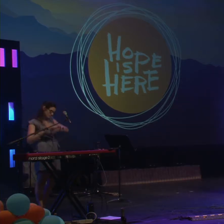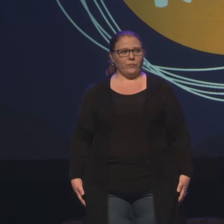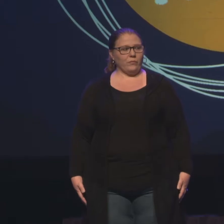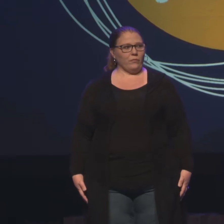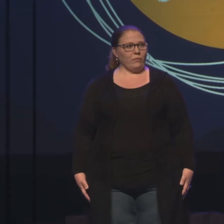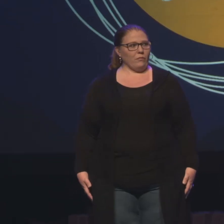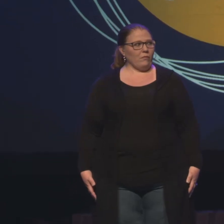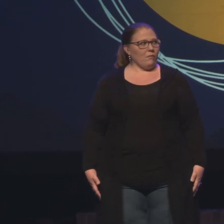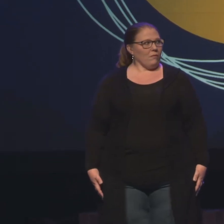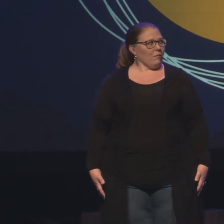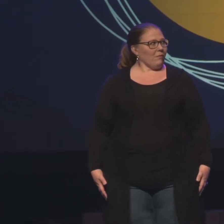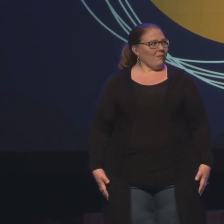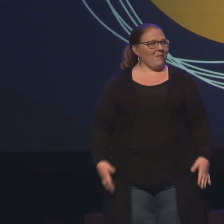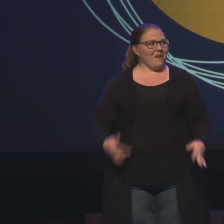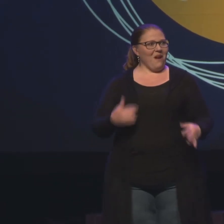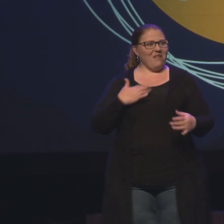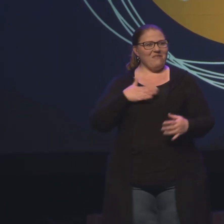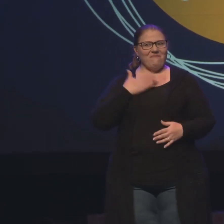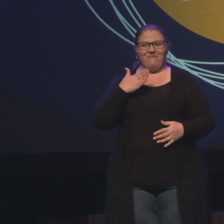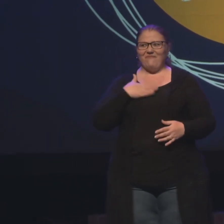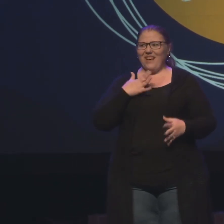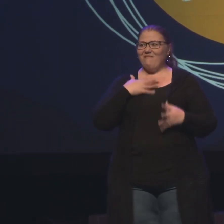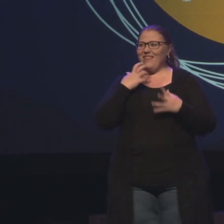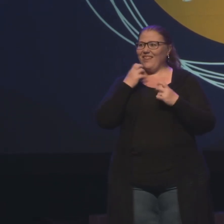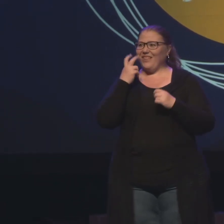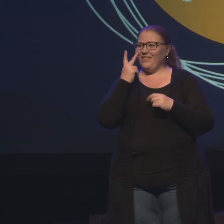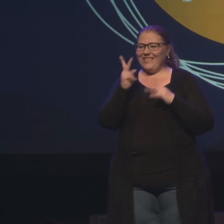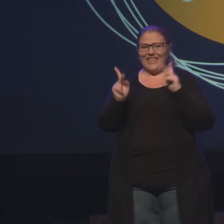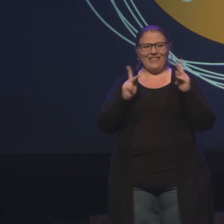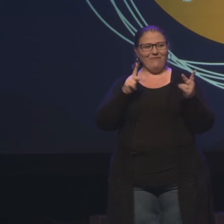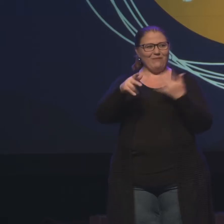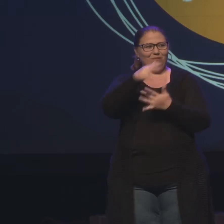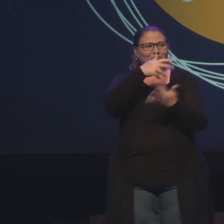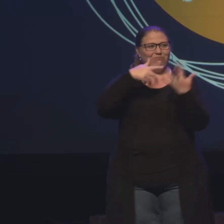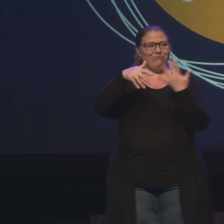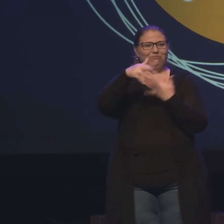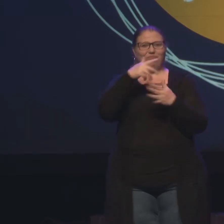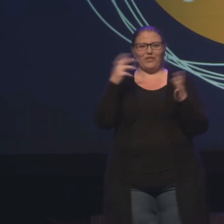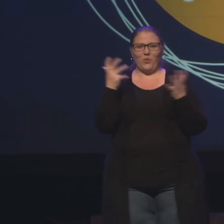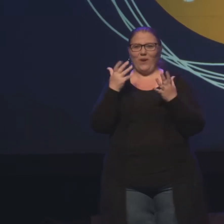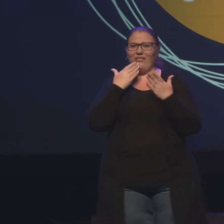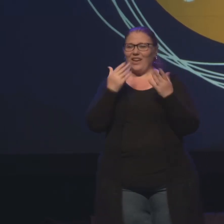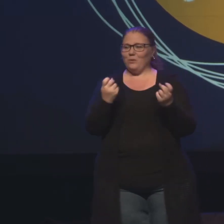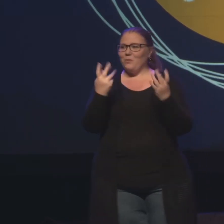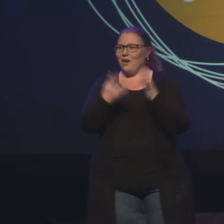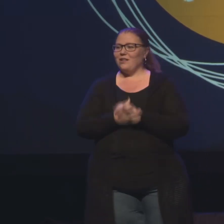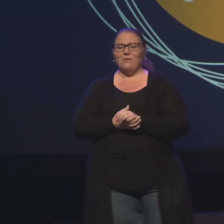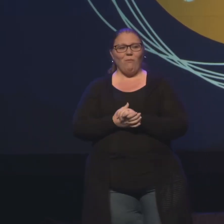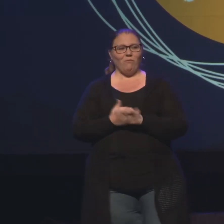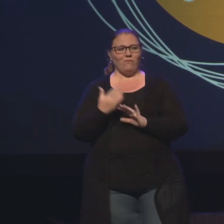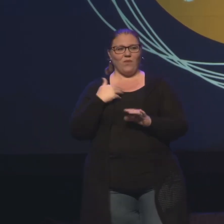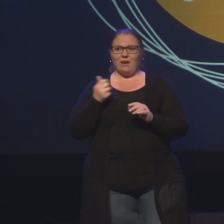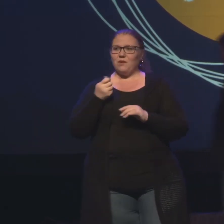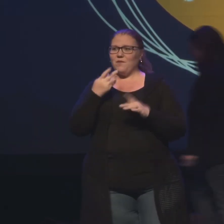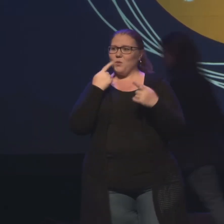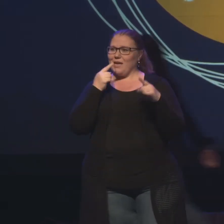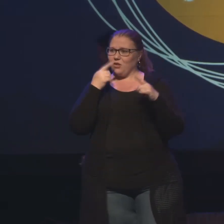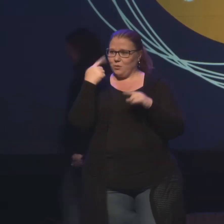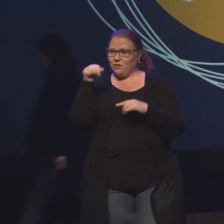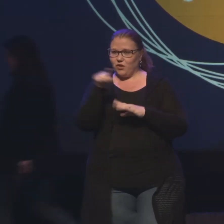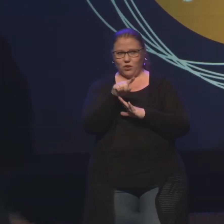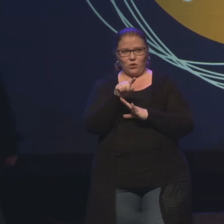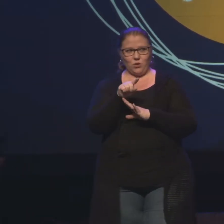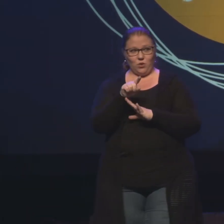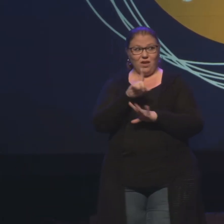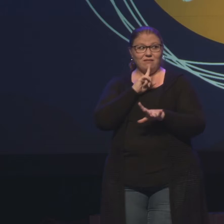This brings my heart joy. I love seeing people connecting. Thank you so much. I just have a couple of announcements for you.